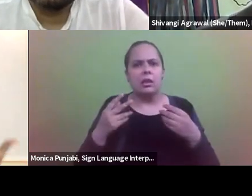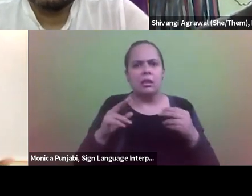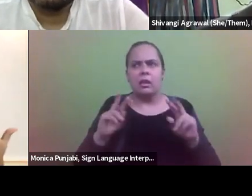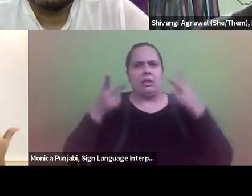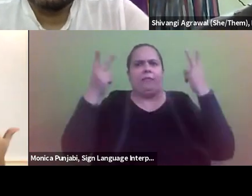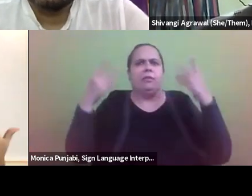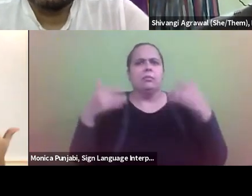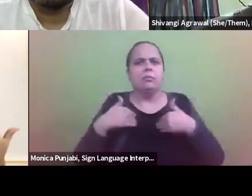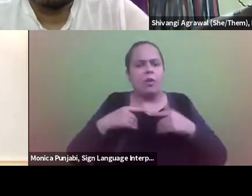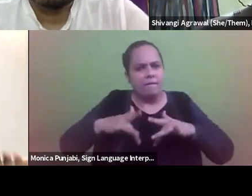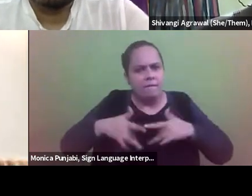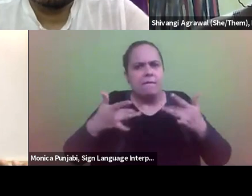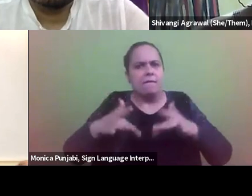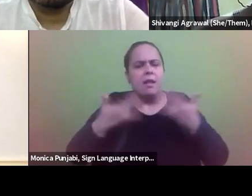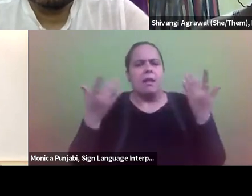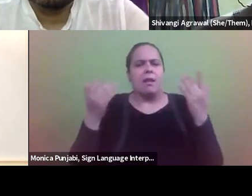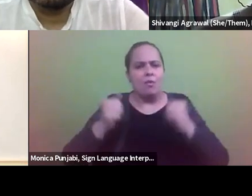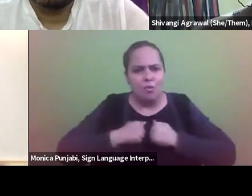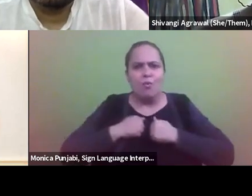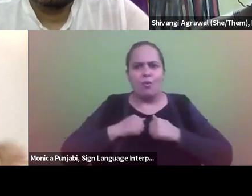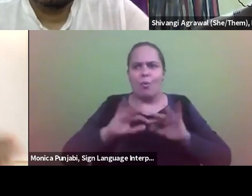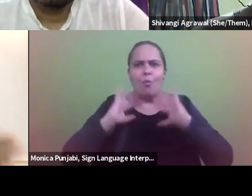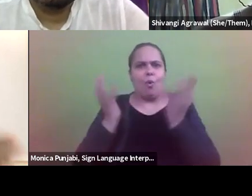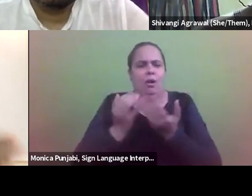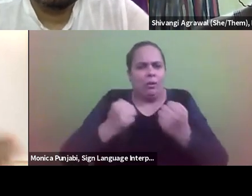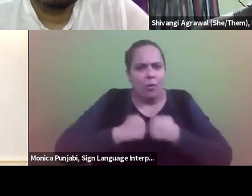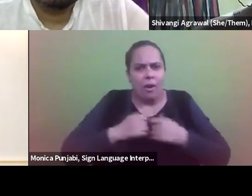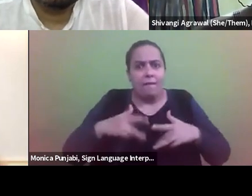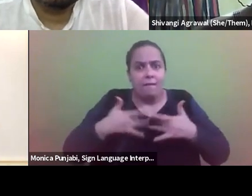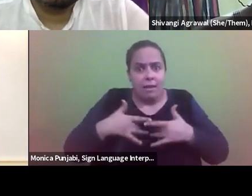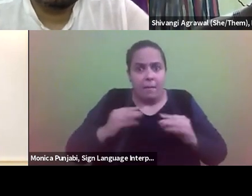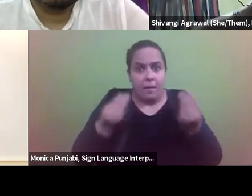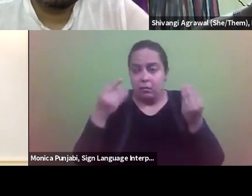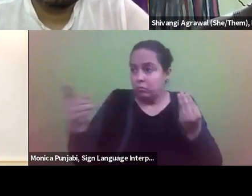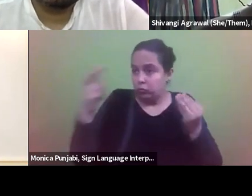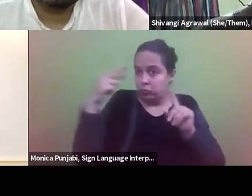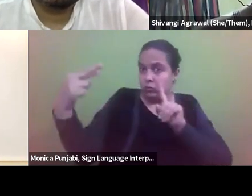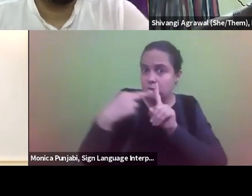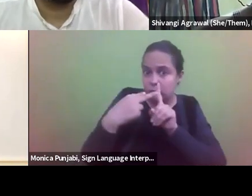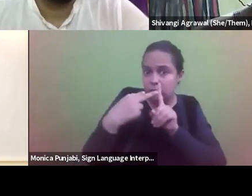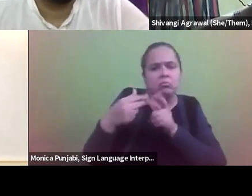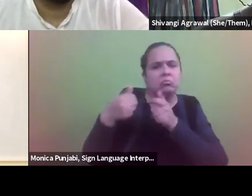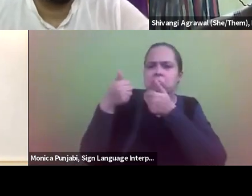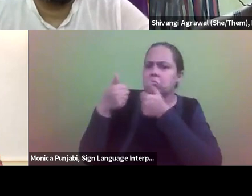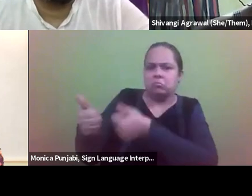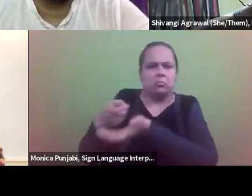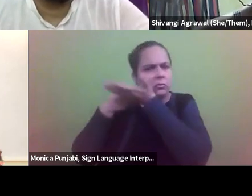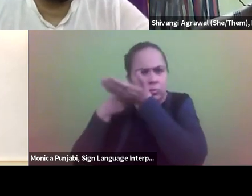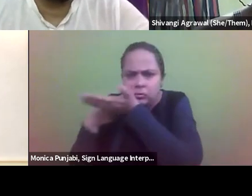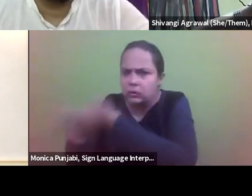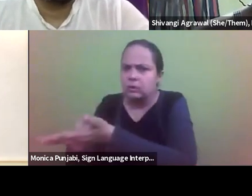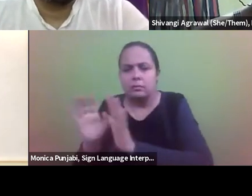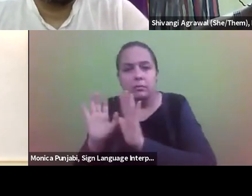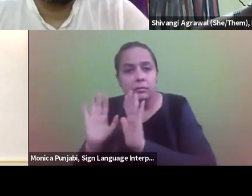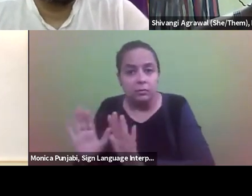be able to listen to one another, to be able to say, okay, I believe you. If that's your truth, that's your truth. I will respect that. And I think